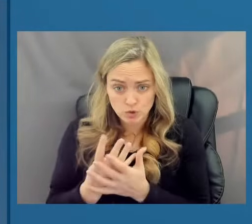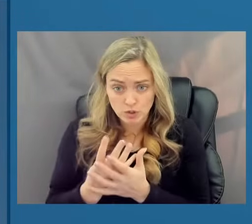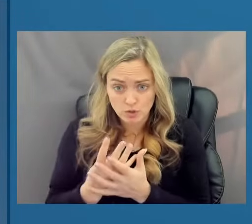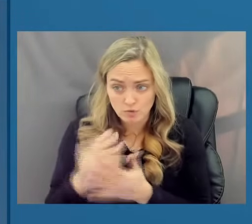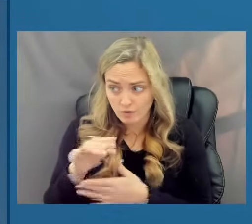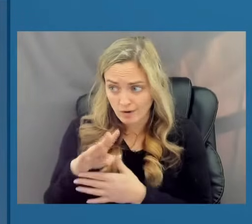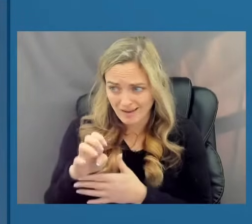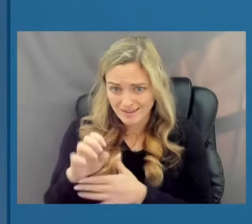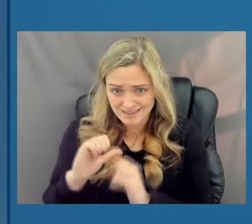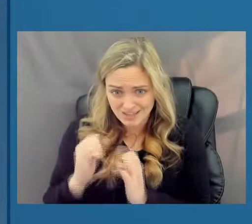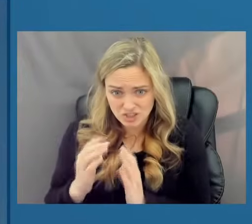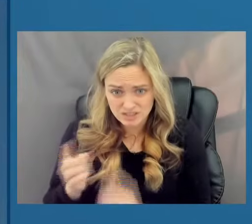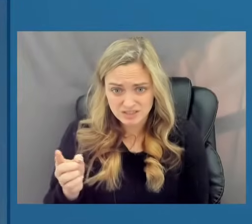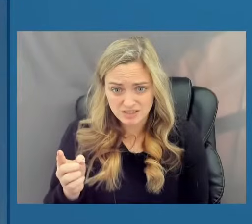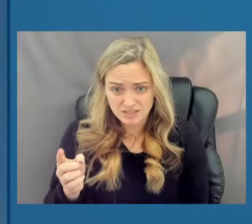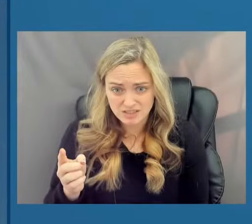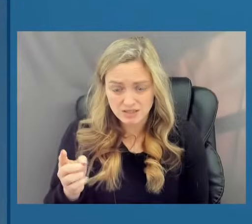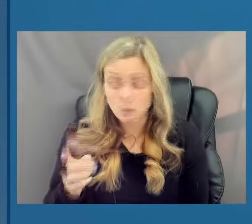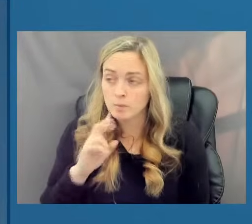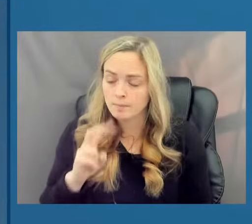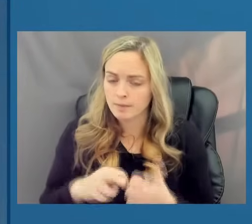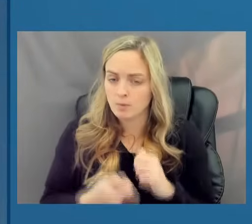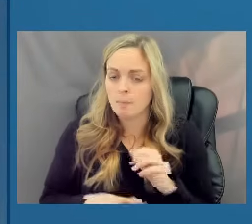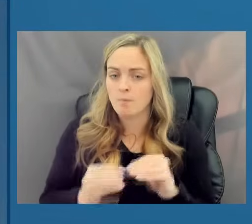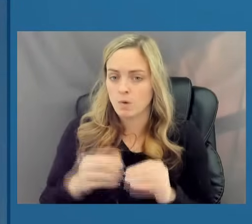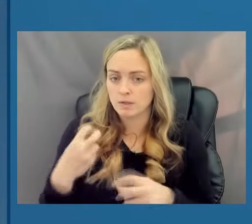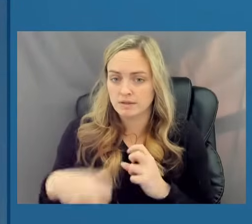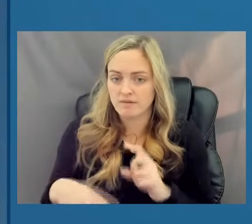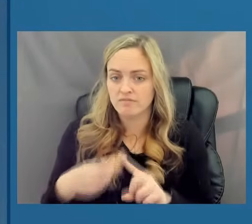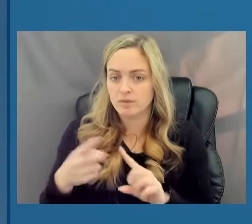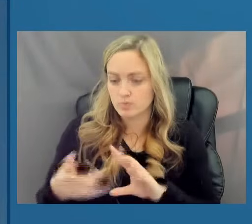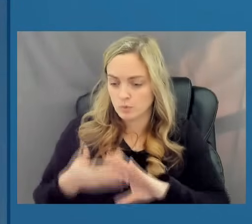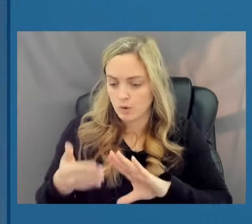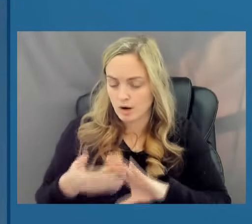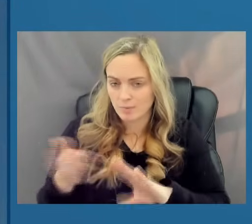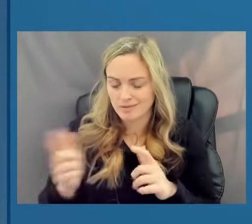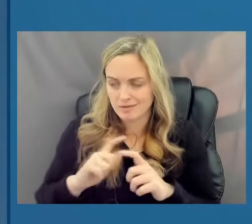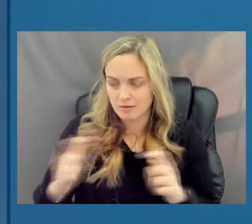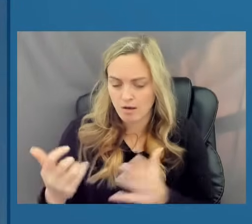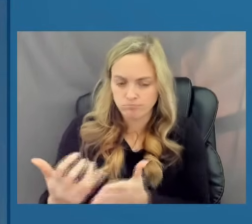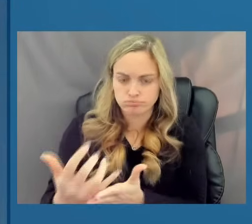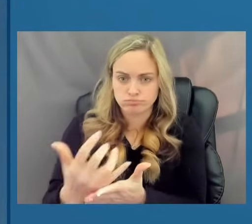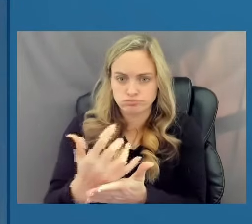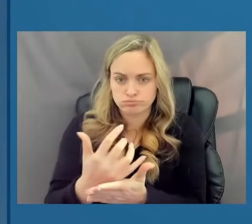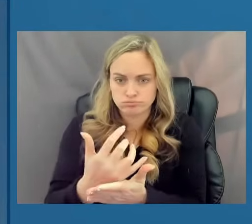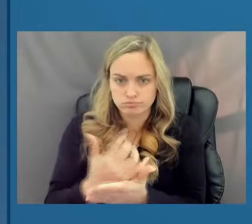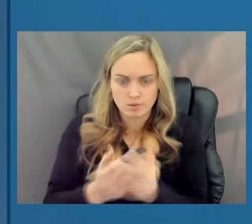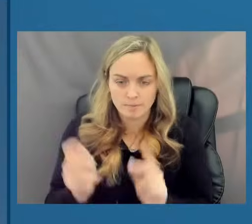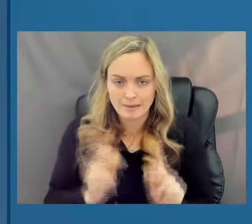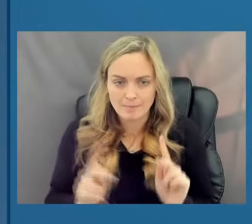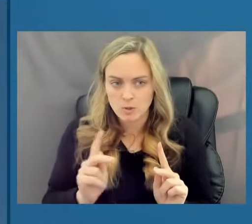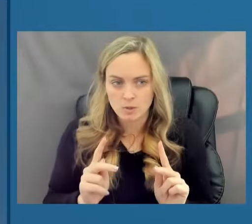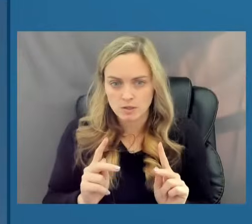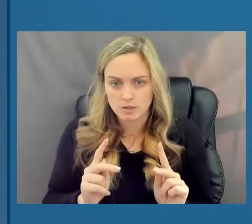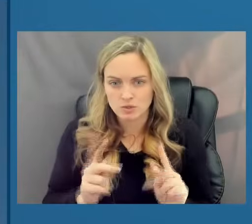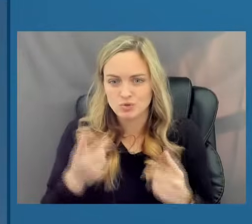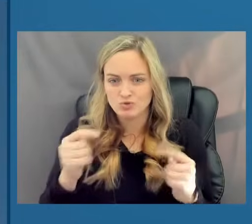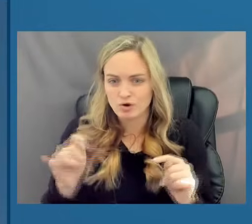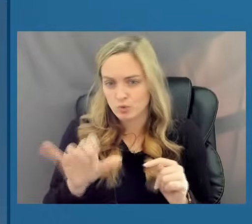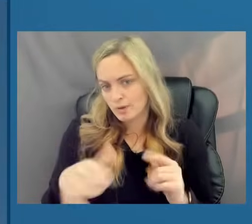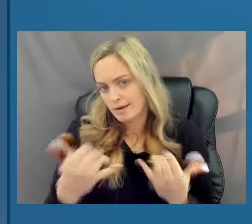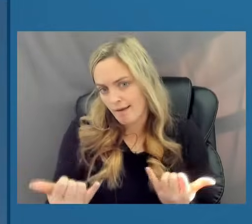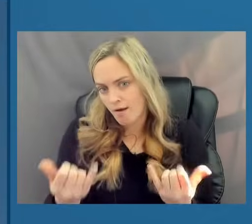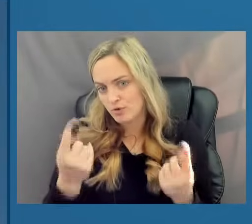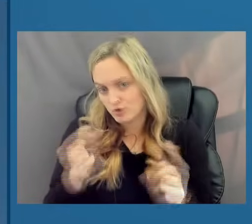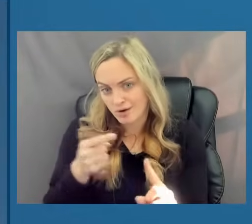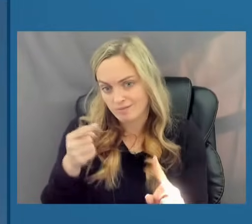agents will make it harder for them to operate these large-scale operations, which they're building up to try and do right now in the state of New